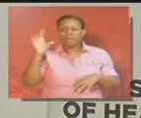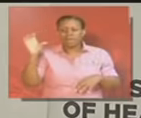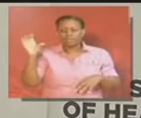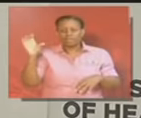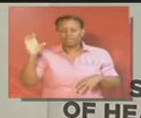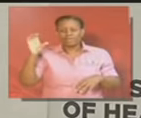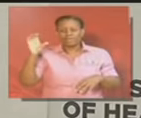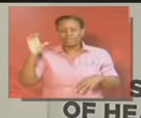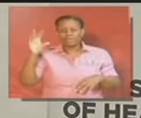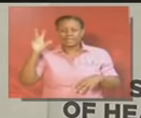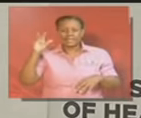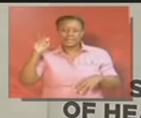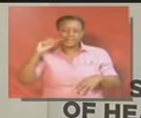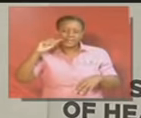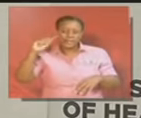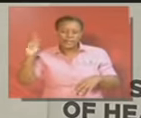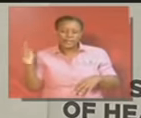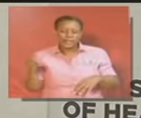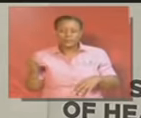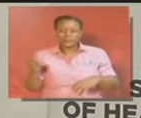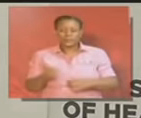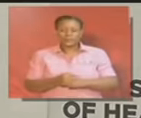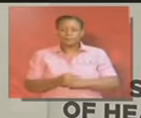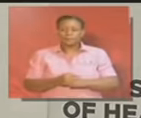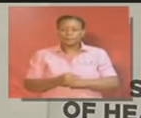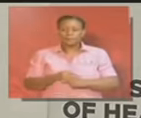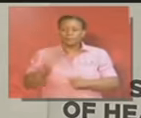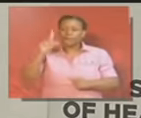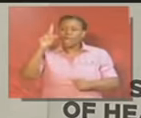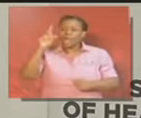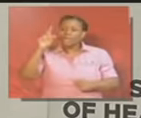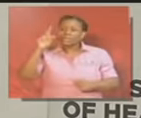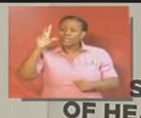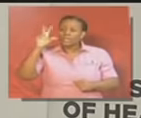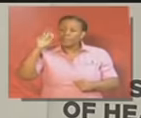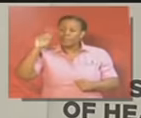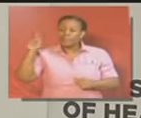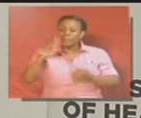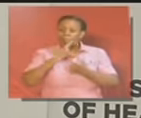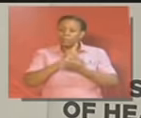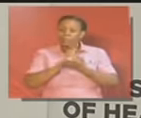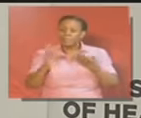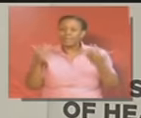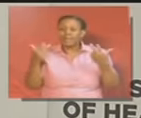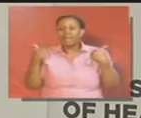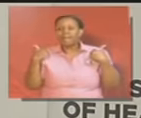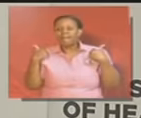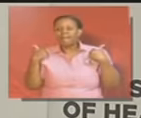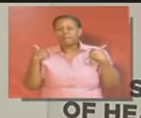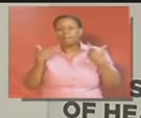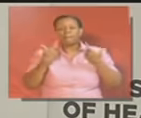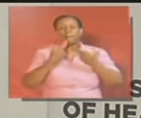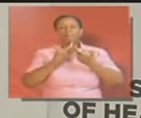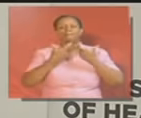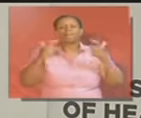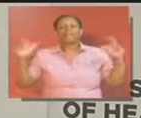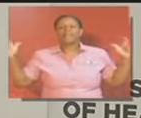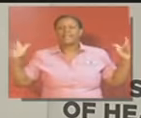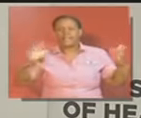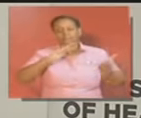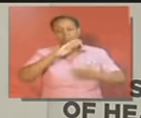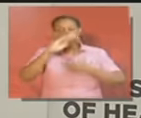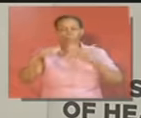there's a migrant population associated because we have the entire eastern seaboard within the